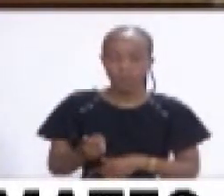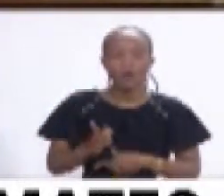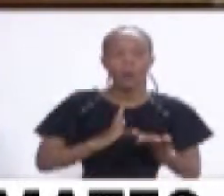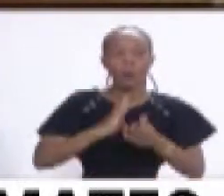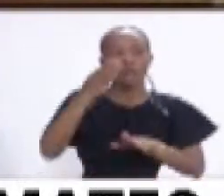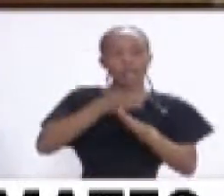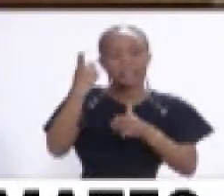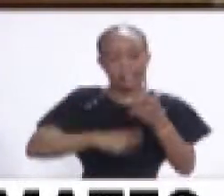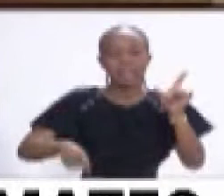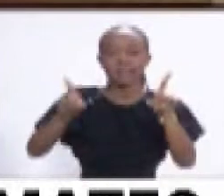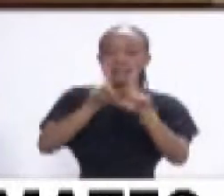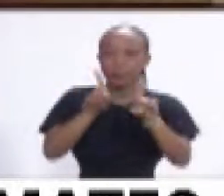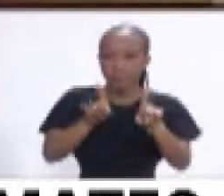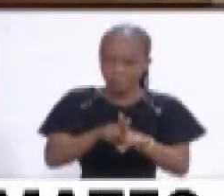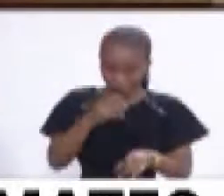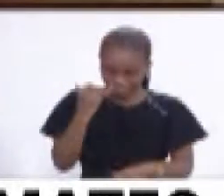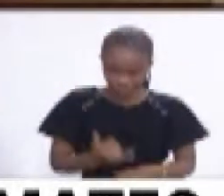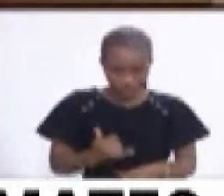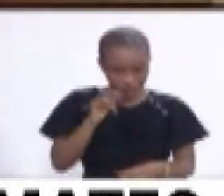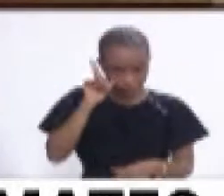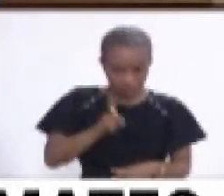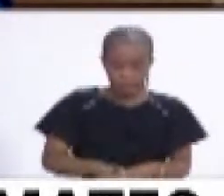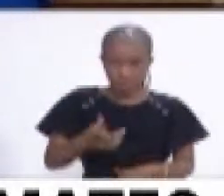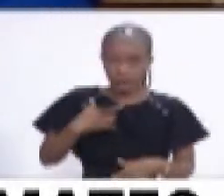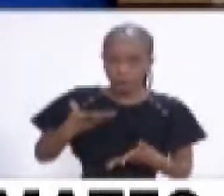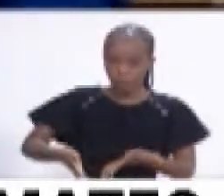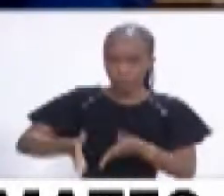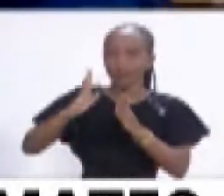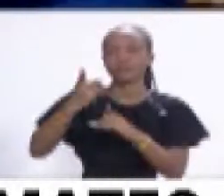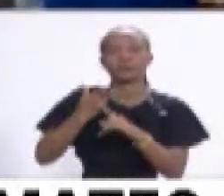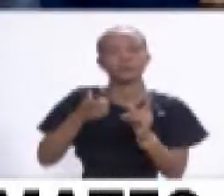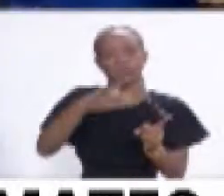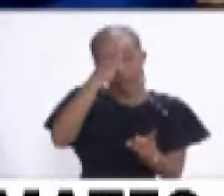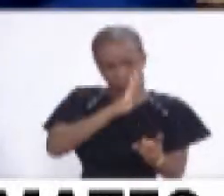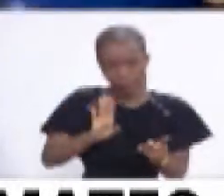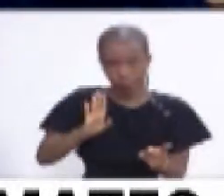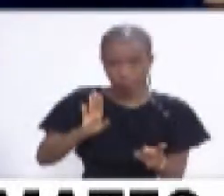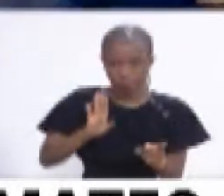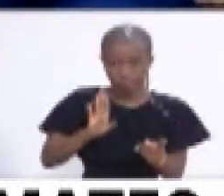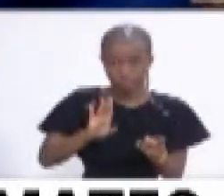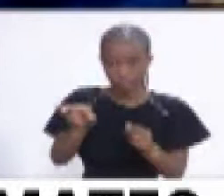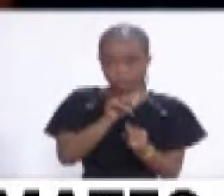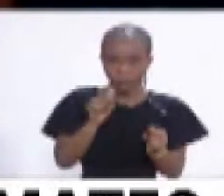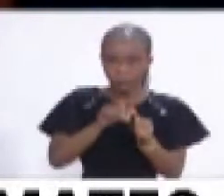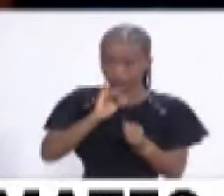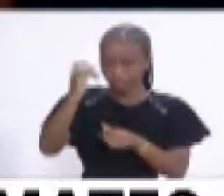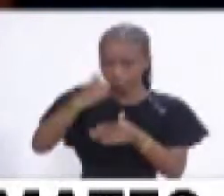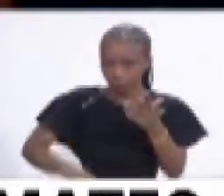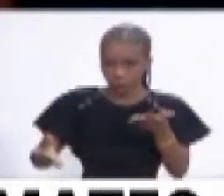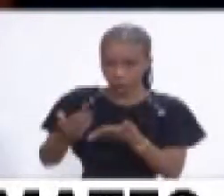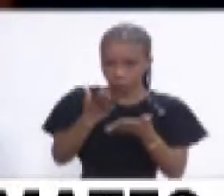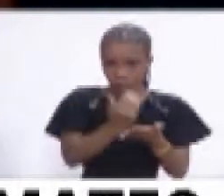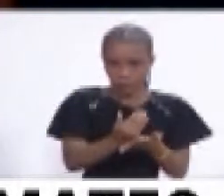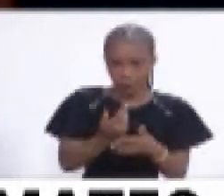overtaxed. Therefore, there must be a remedy from Parliament as regards taxation. Insofar as